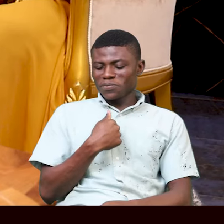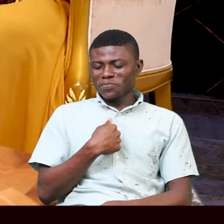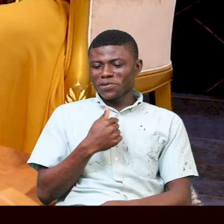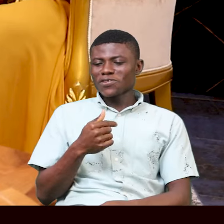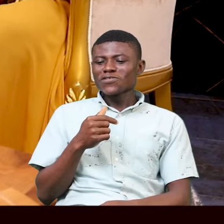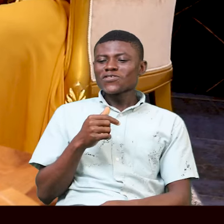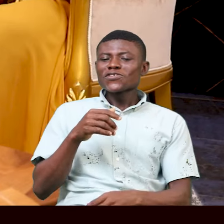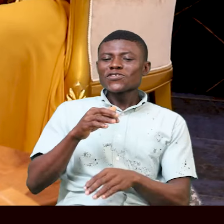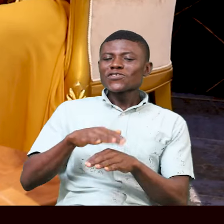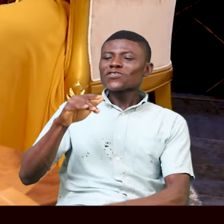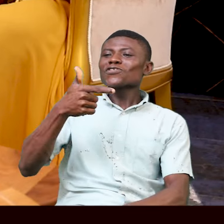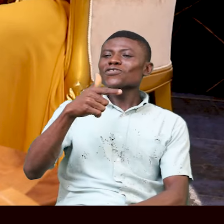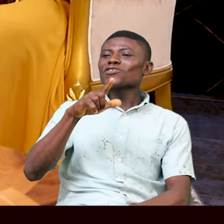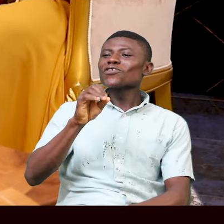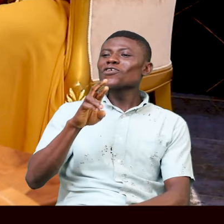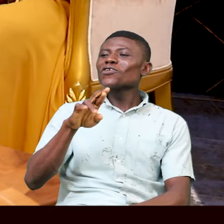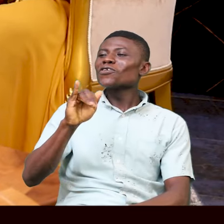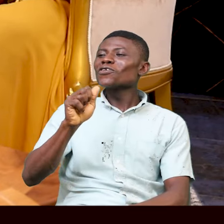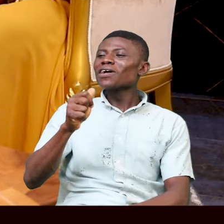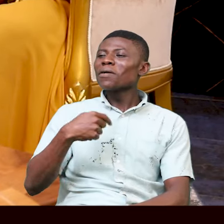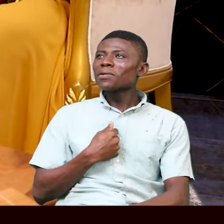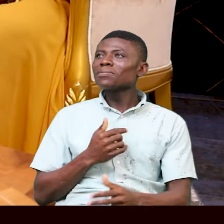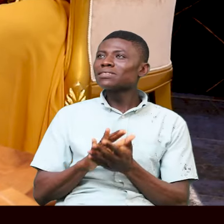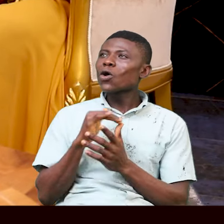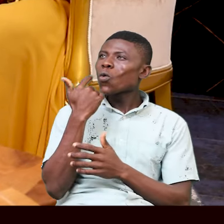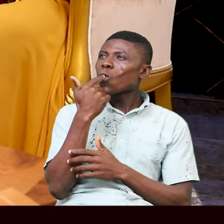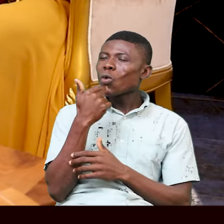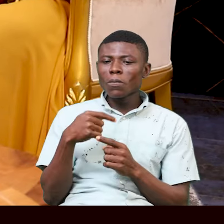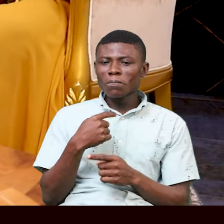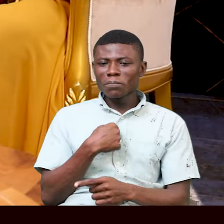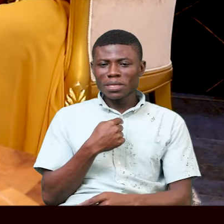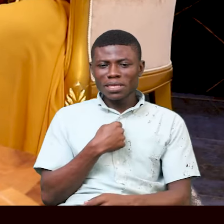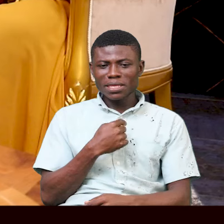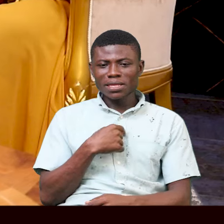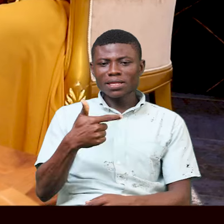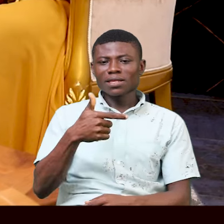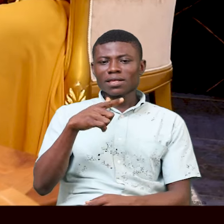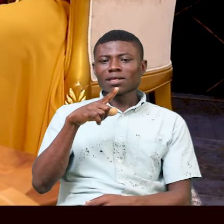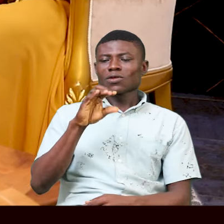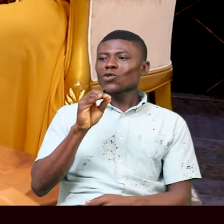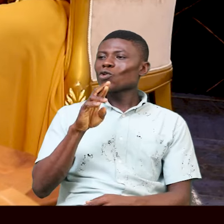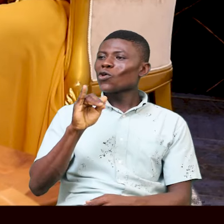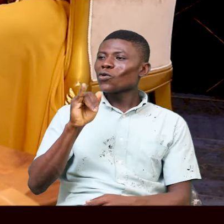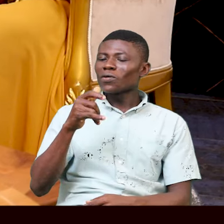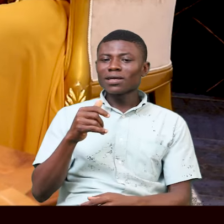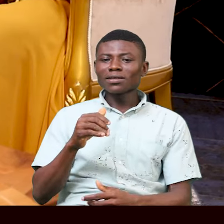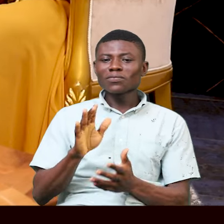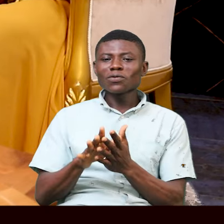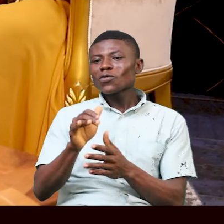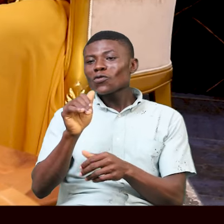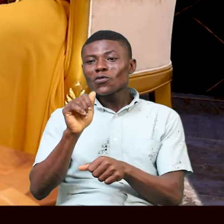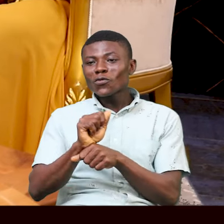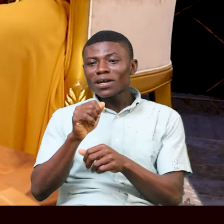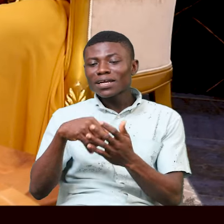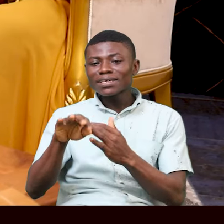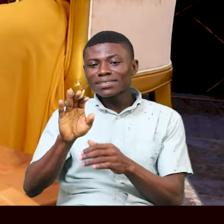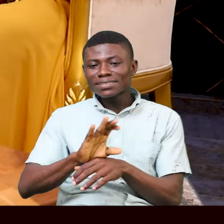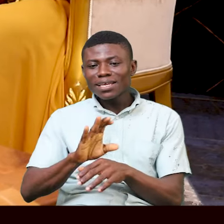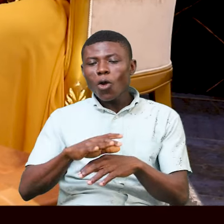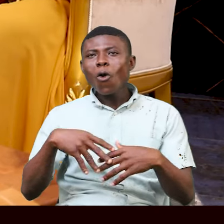me Gloria. Menemu. So we say which of the glorious? Ah, papa. I say it's me Gloria. Which one? Was it the usher? I said, which of the